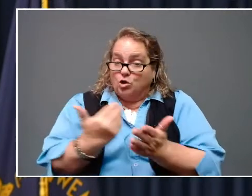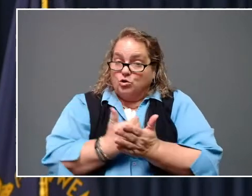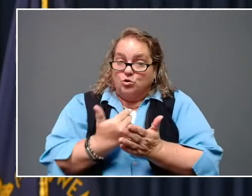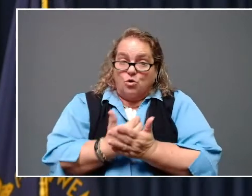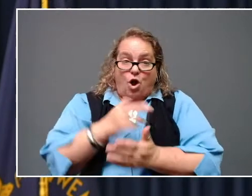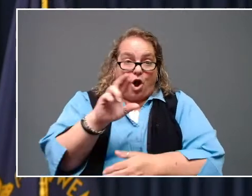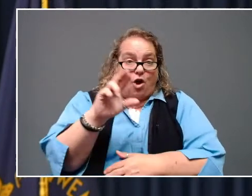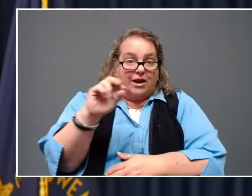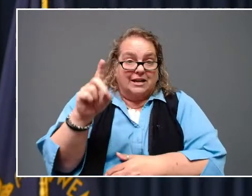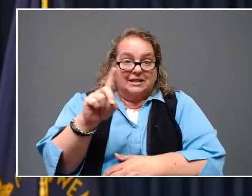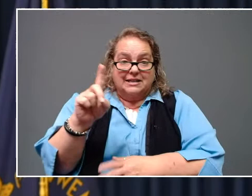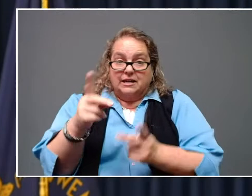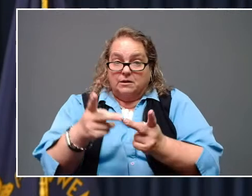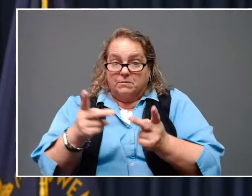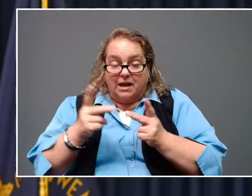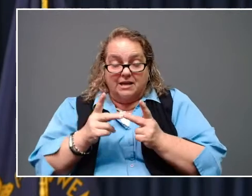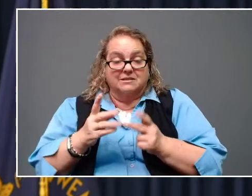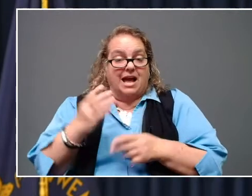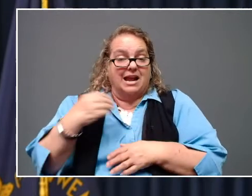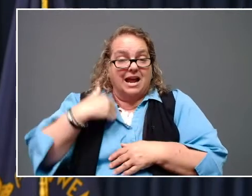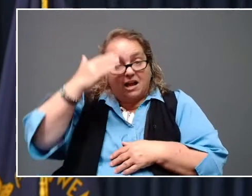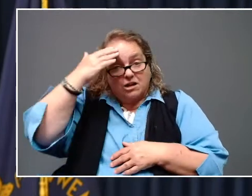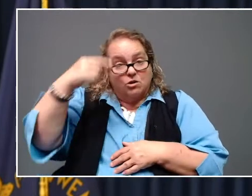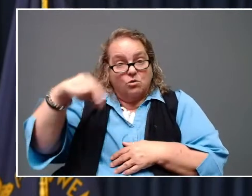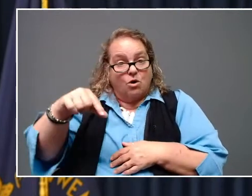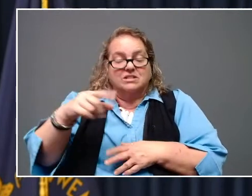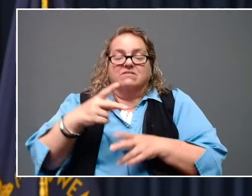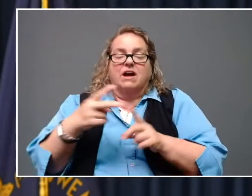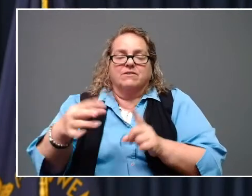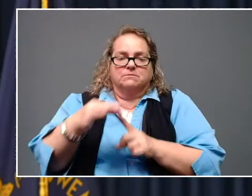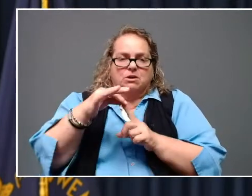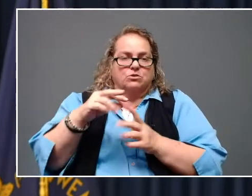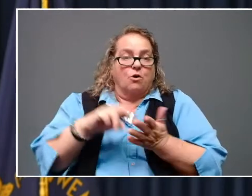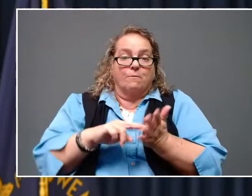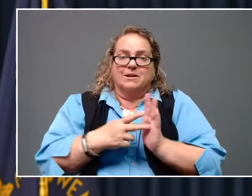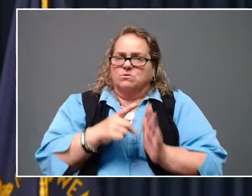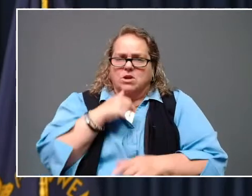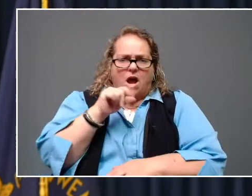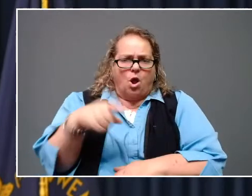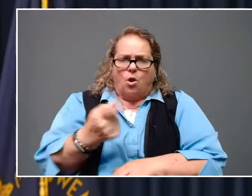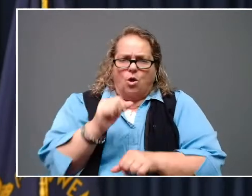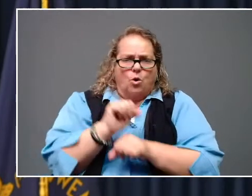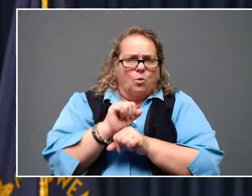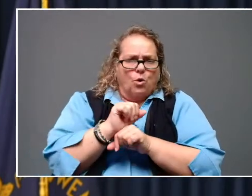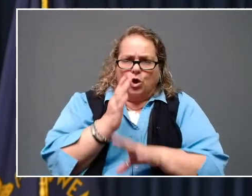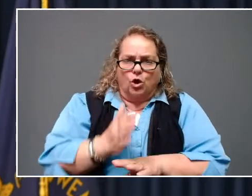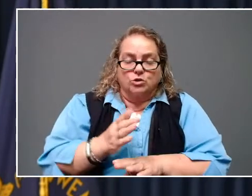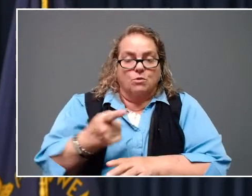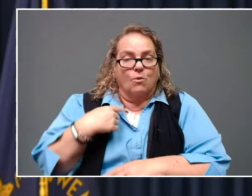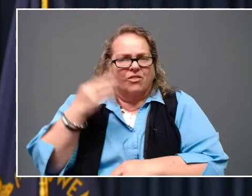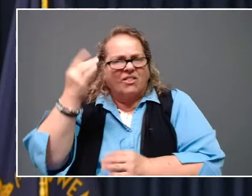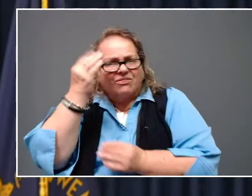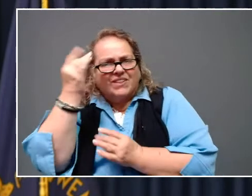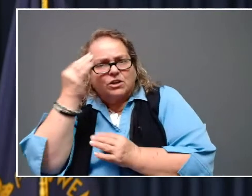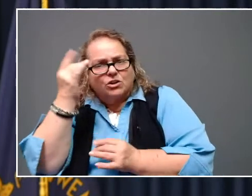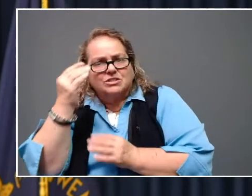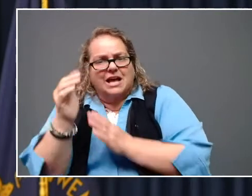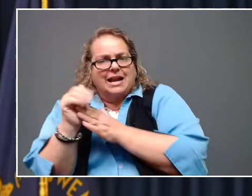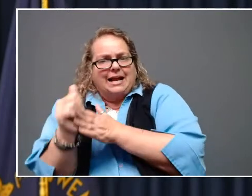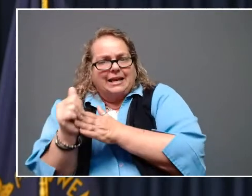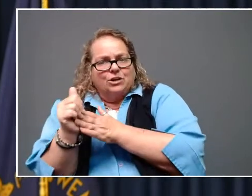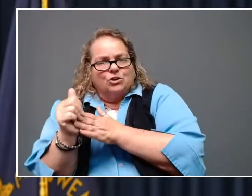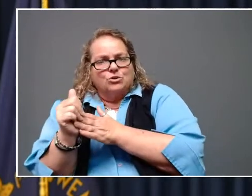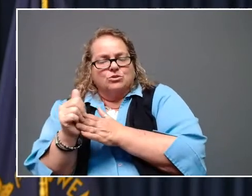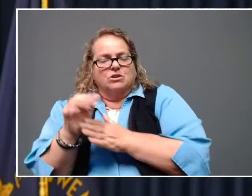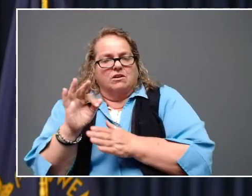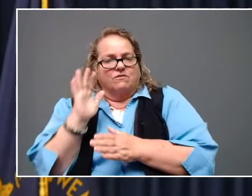special. They mean we're not just the workers, but we are the thinkers and the leaders of the future. Now I want to turn my attention to